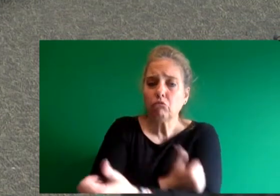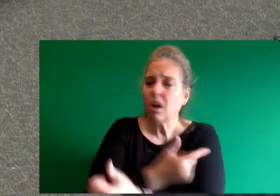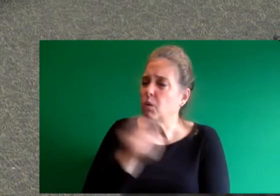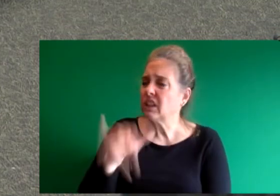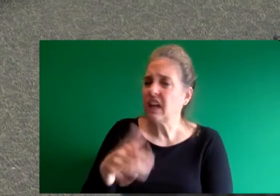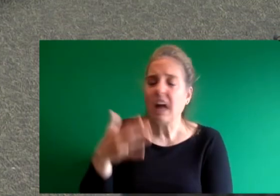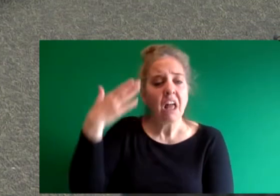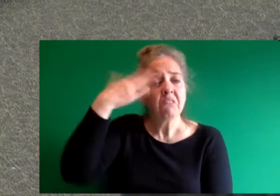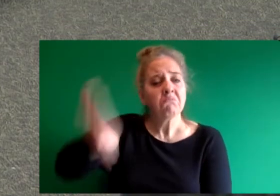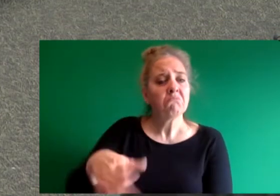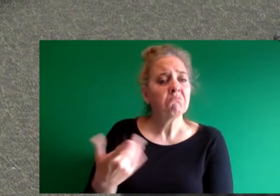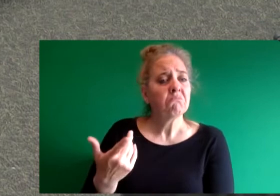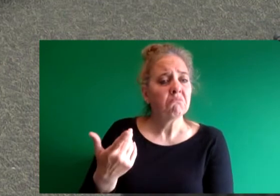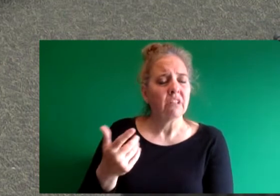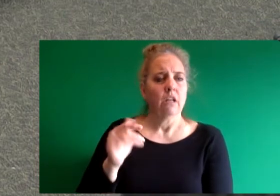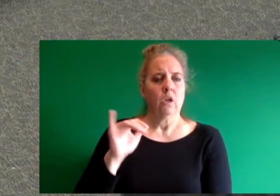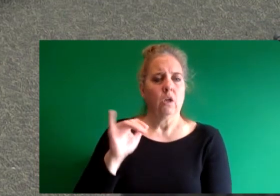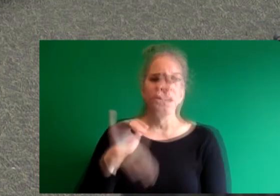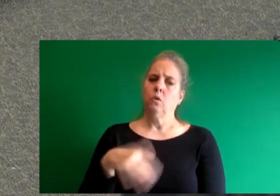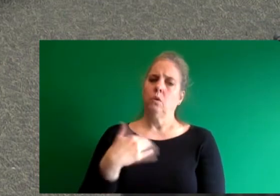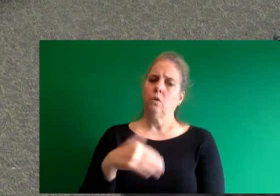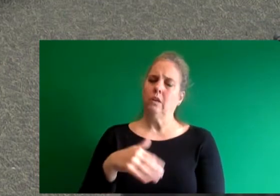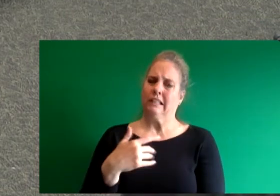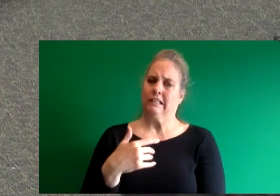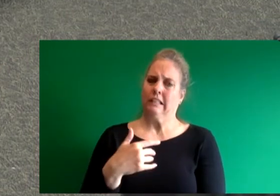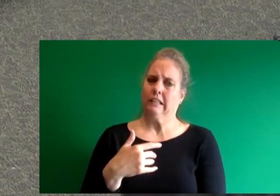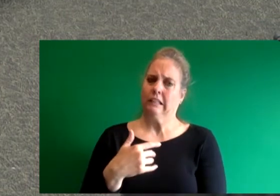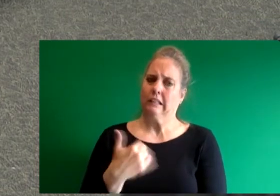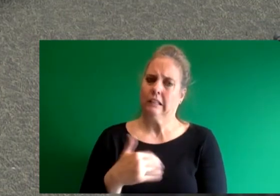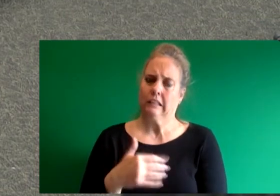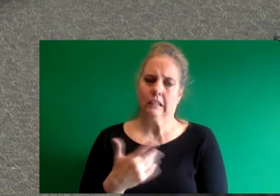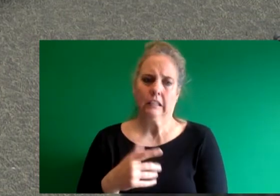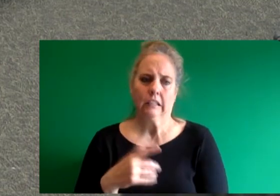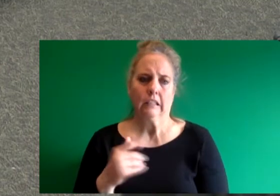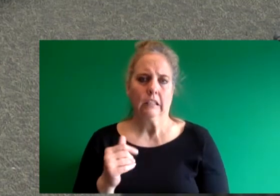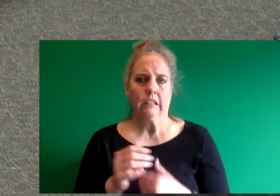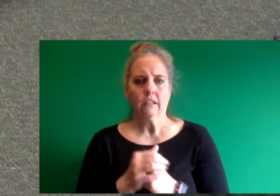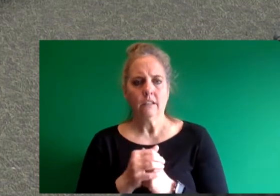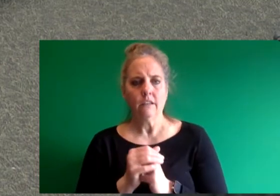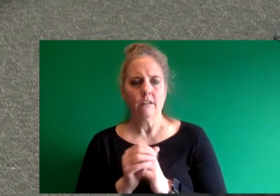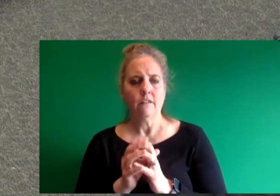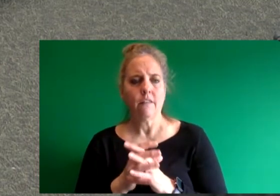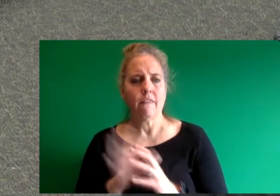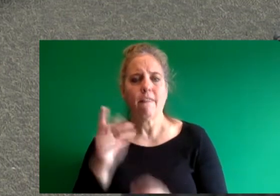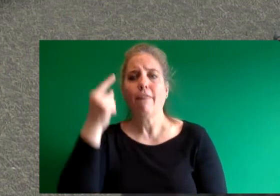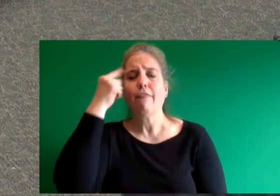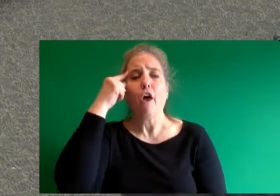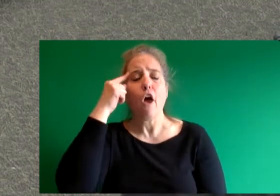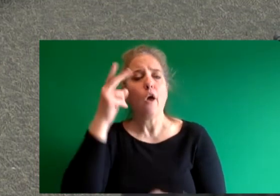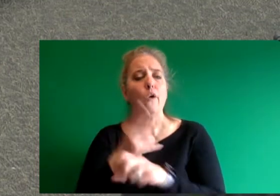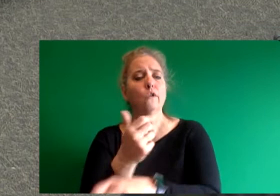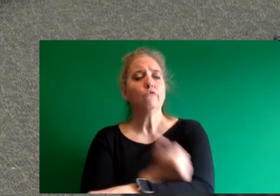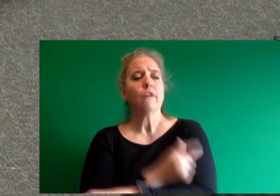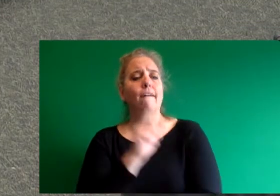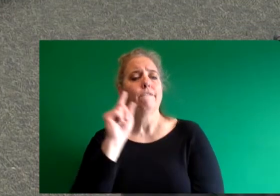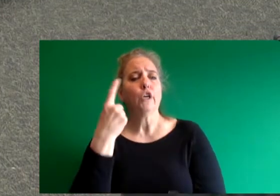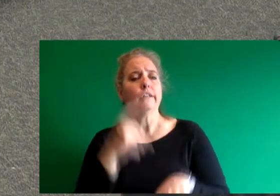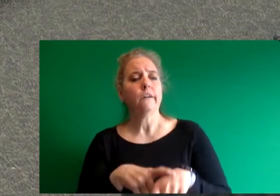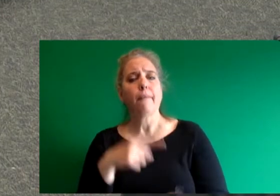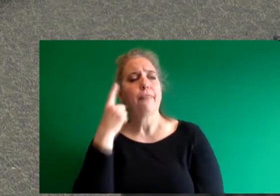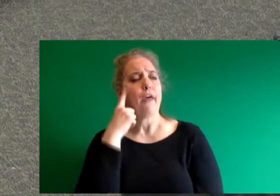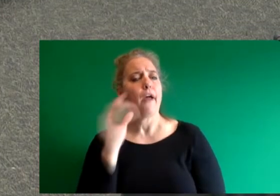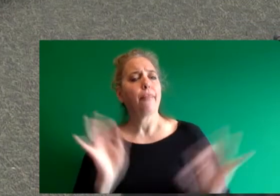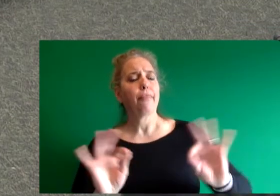for taking drugs for the first time potentially, that are safe. And what I mean by safe is that they're not laced with, they think they're getting it from their